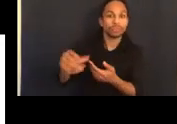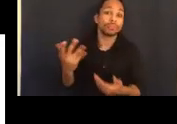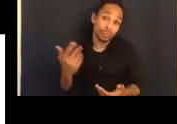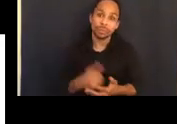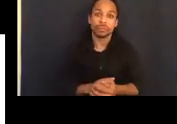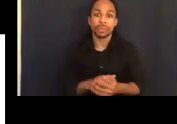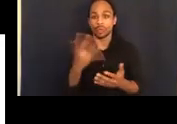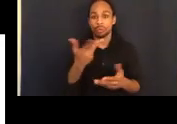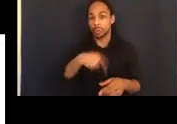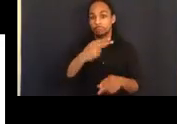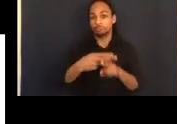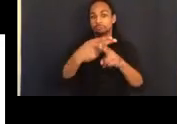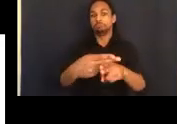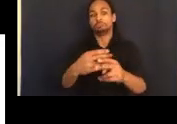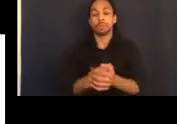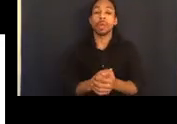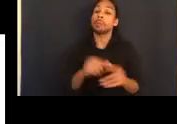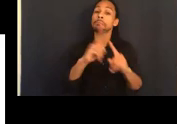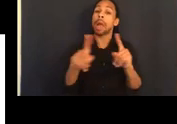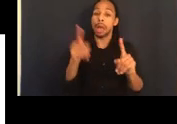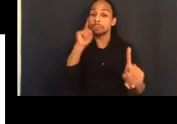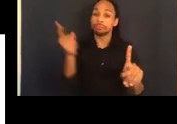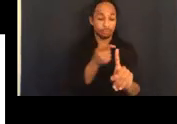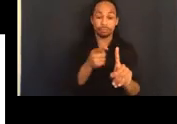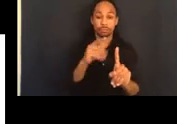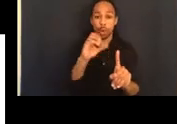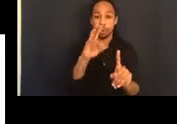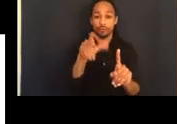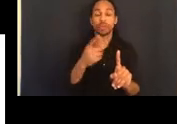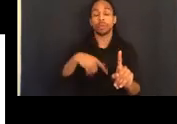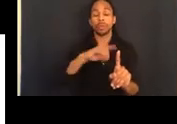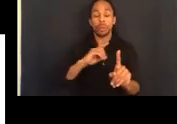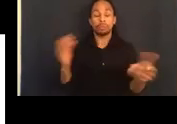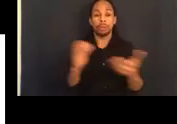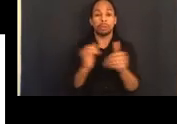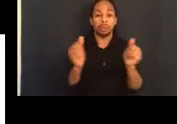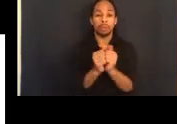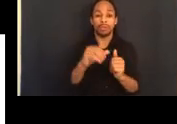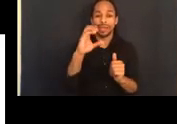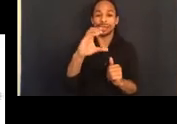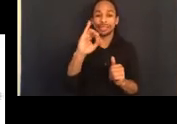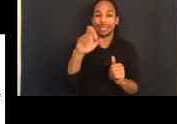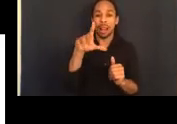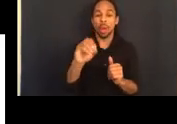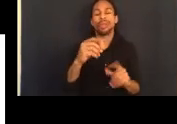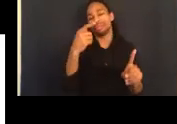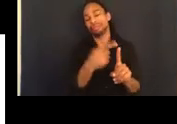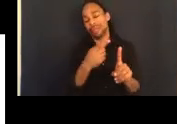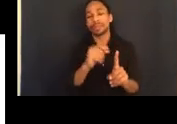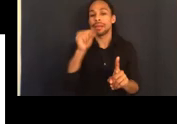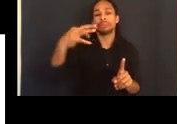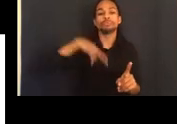COVID, we partner with our sister organization, Cielo. It's a nonprofit, women-led,